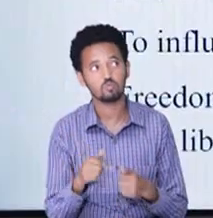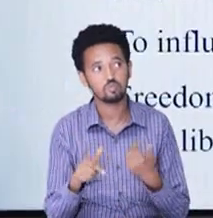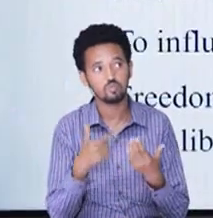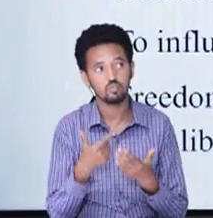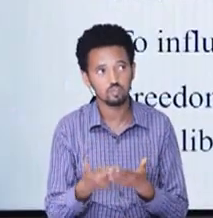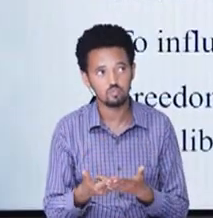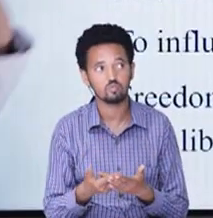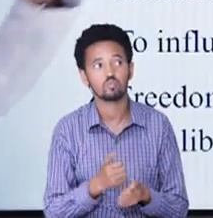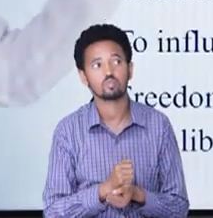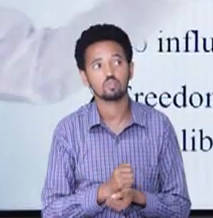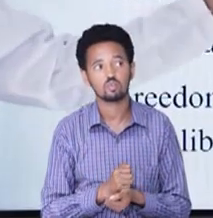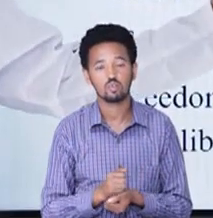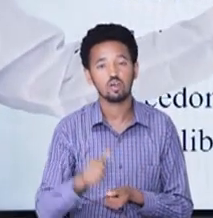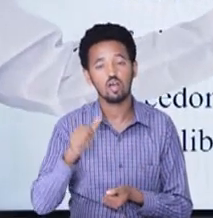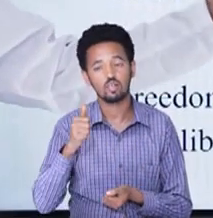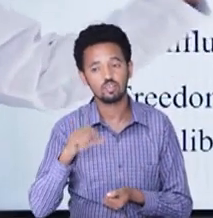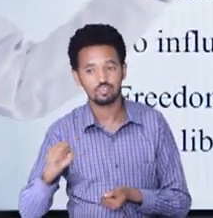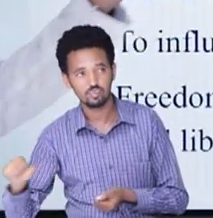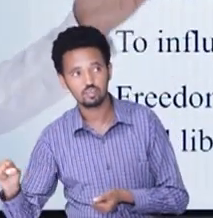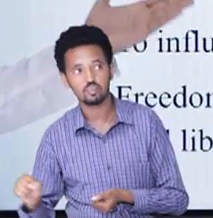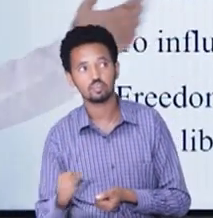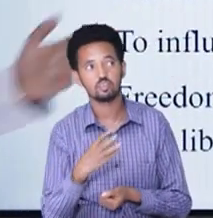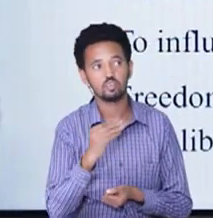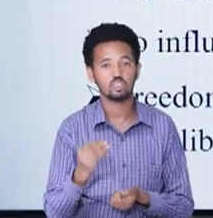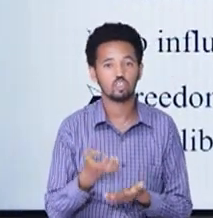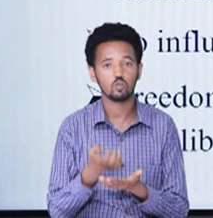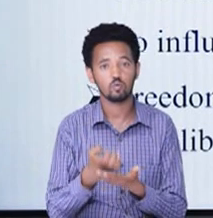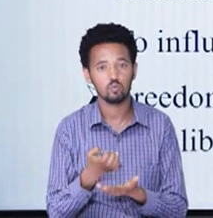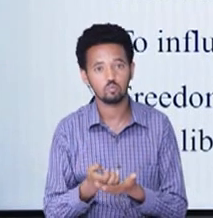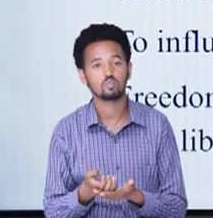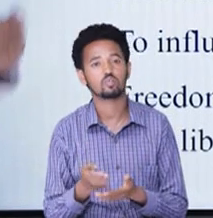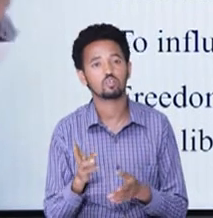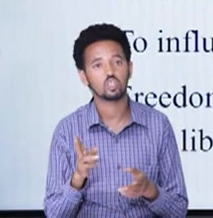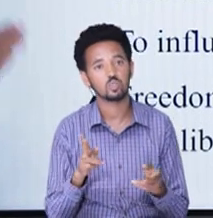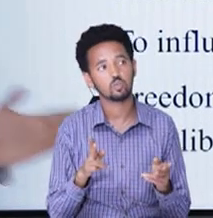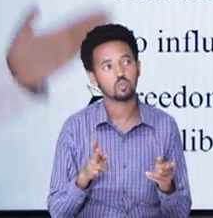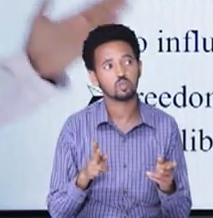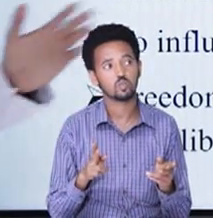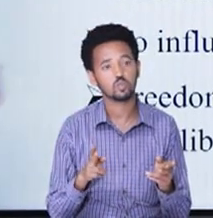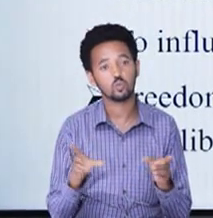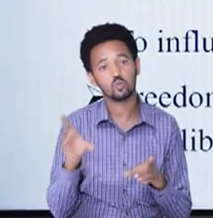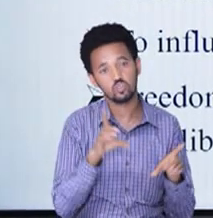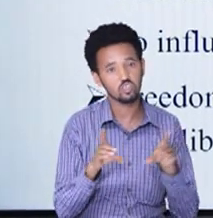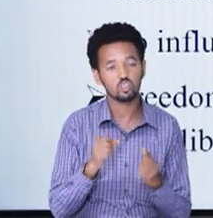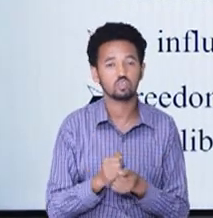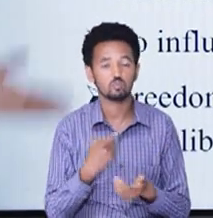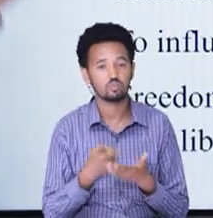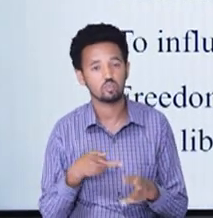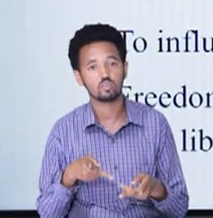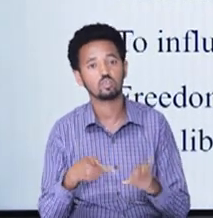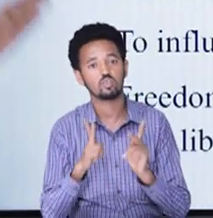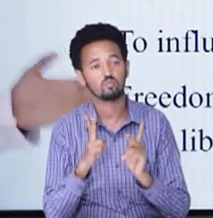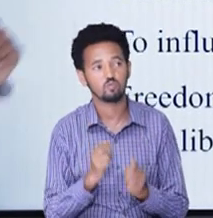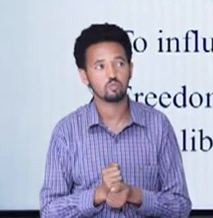imprisonment, free from unnecessary and economic restriction, and to influence and change the government.